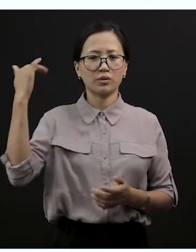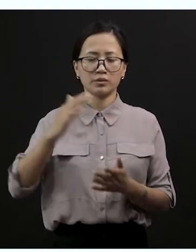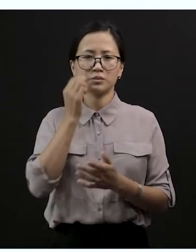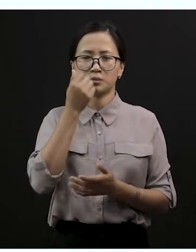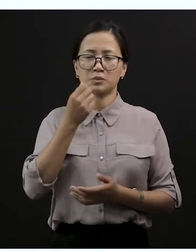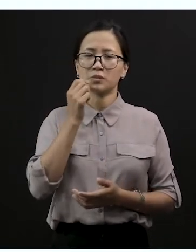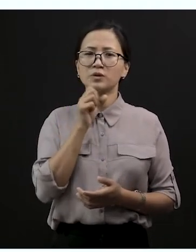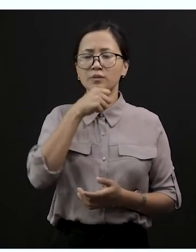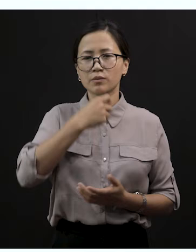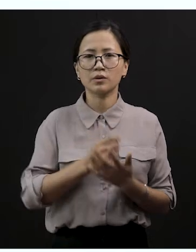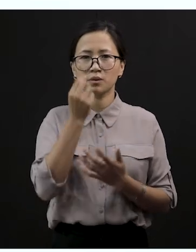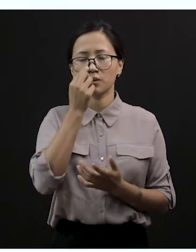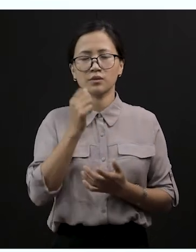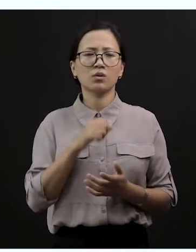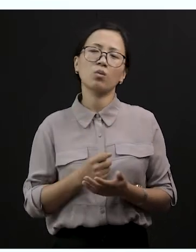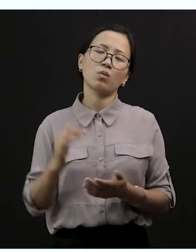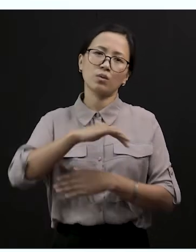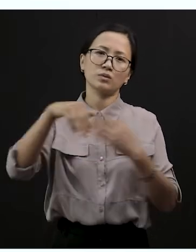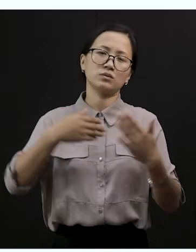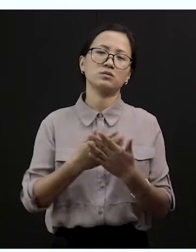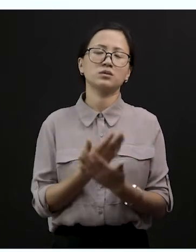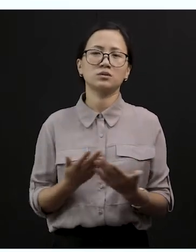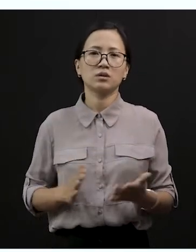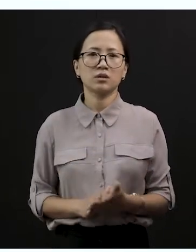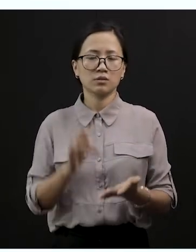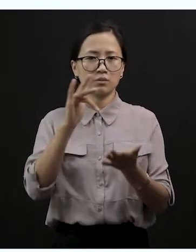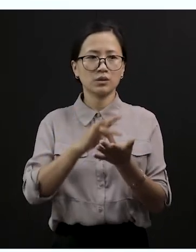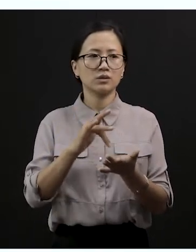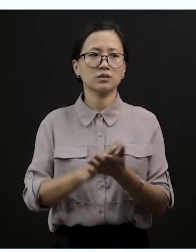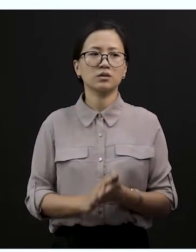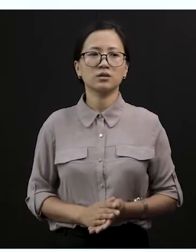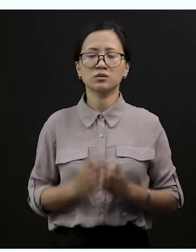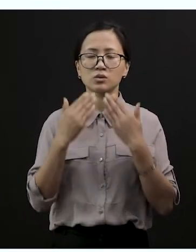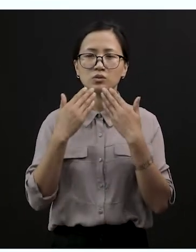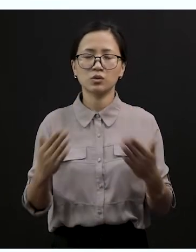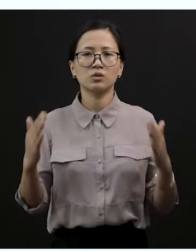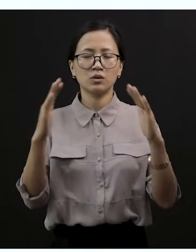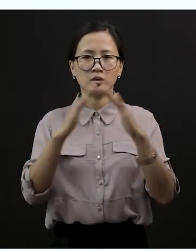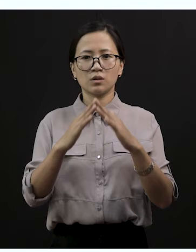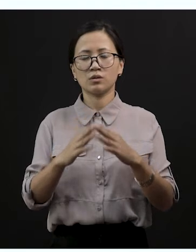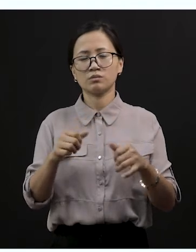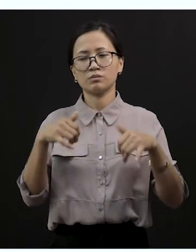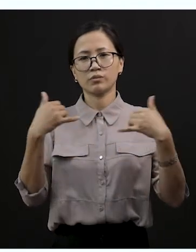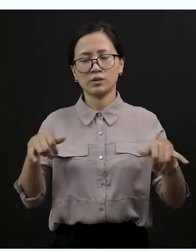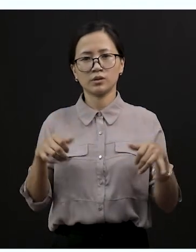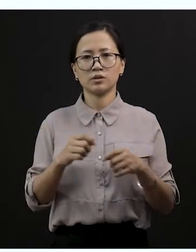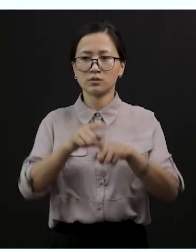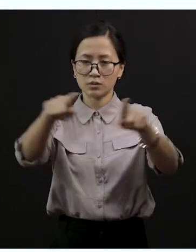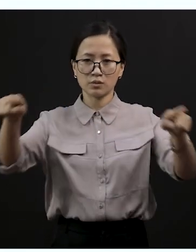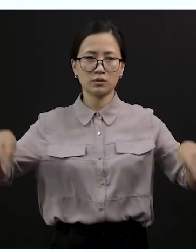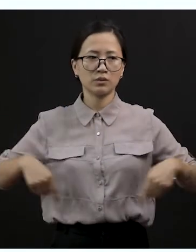these are noun. Okay. Now place, see, school, home, playground. These are